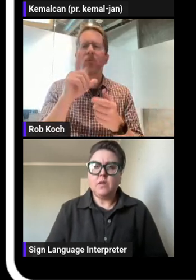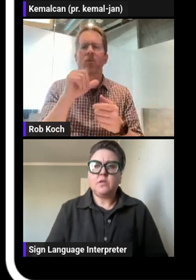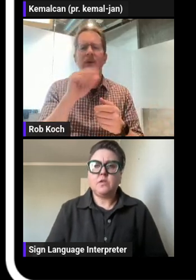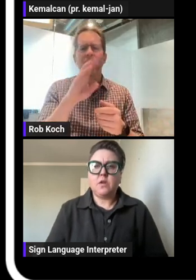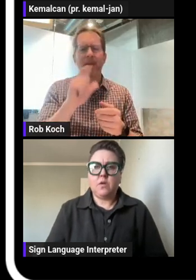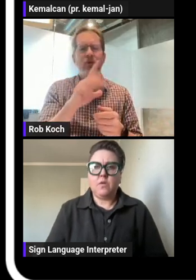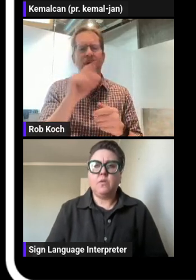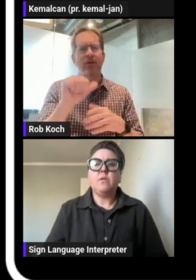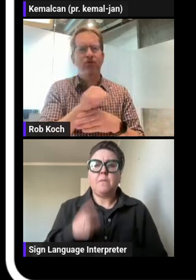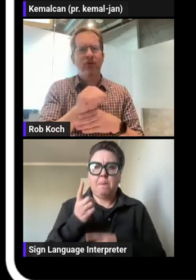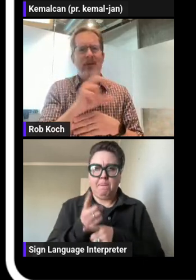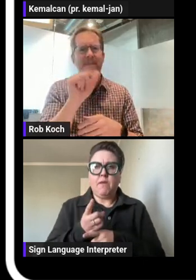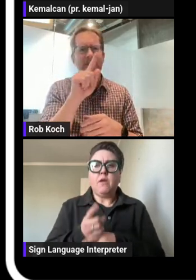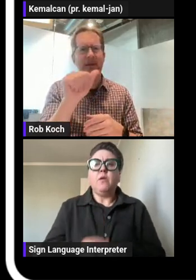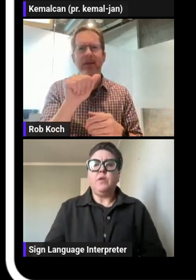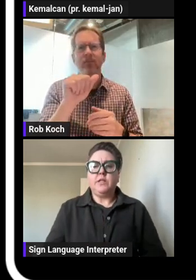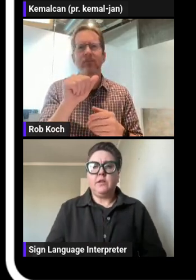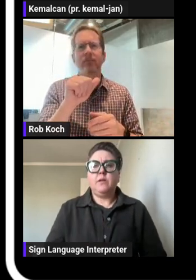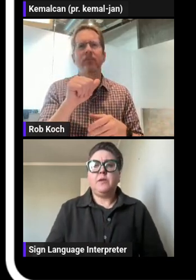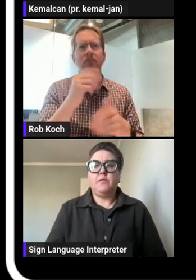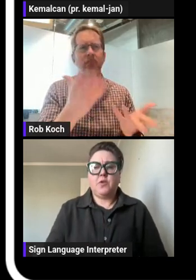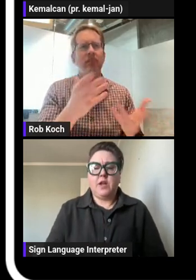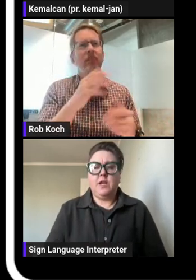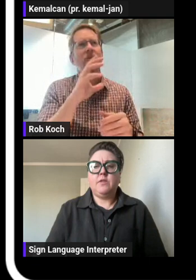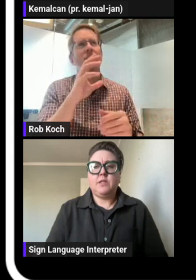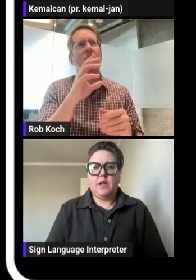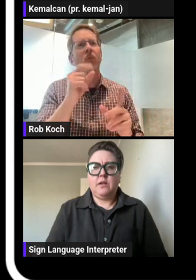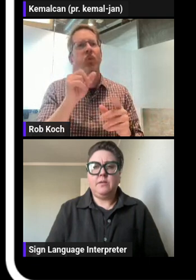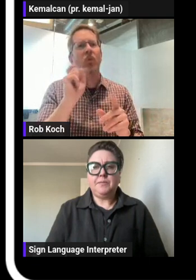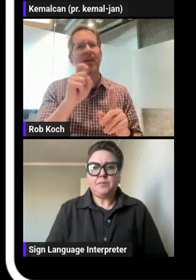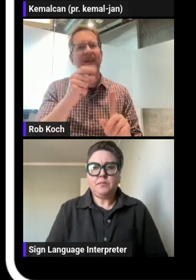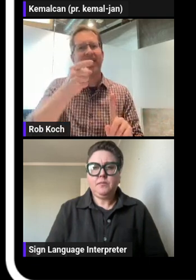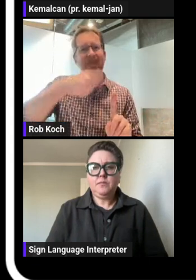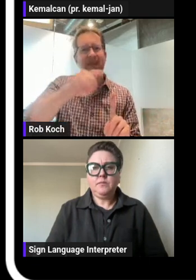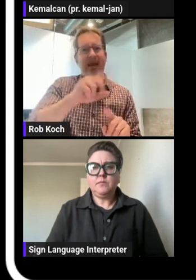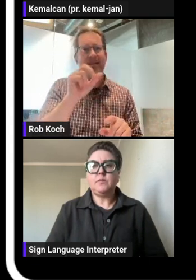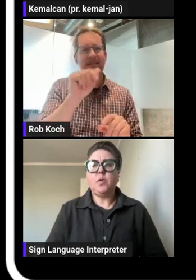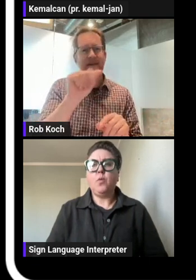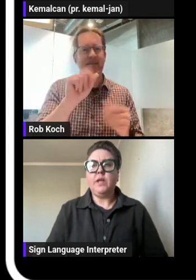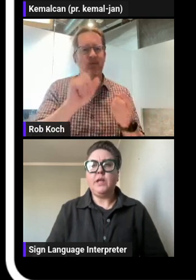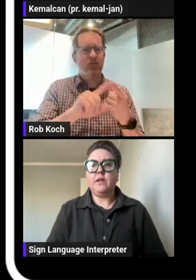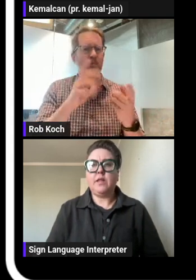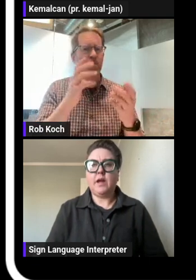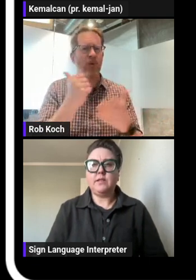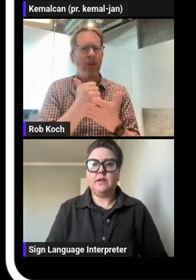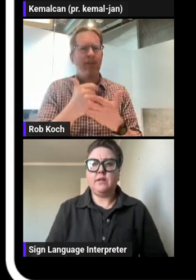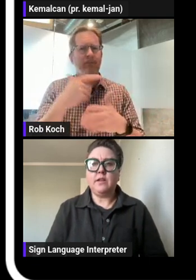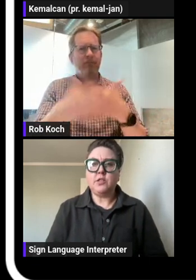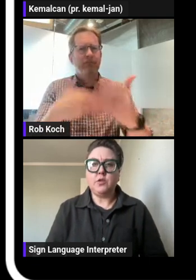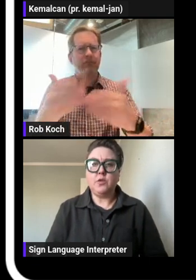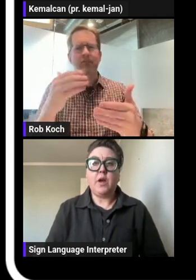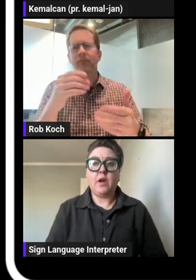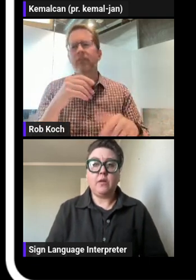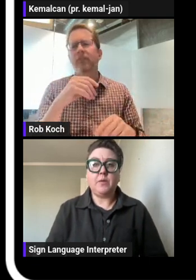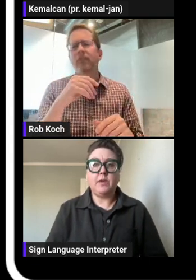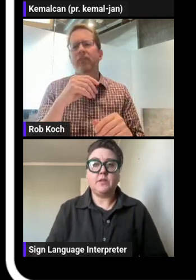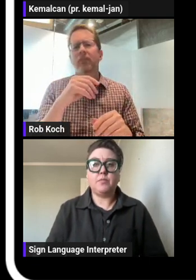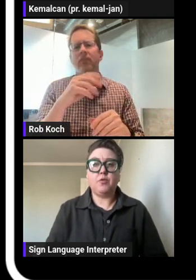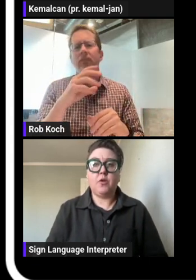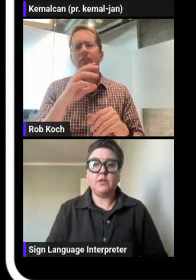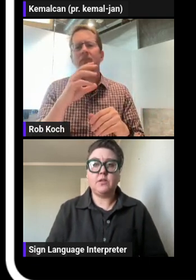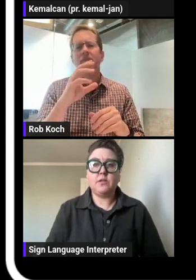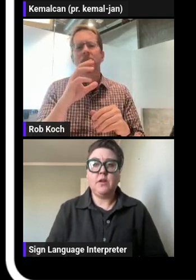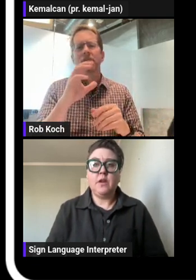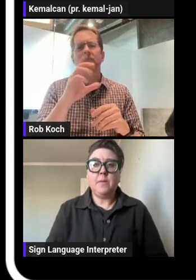Correct. So we did a little bit of a training of the data. We needed that data then to help